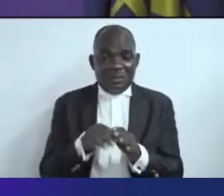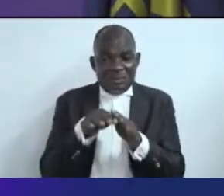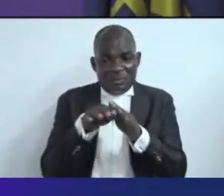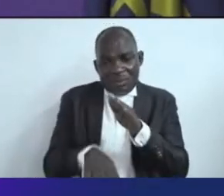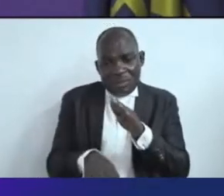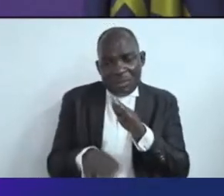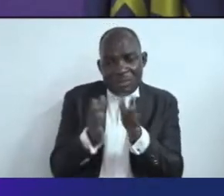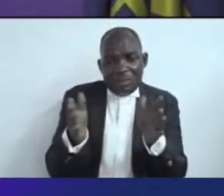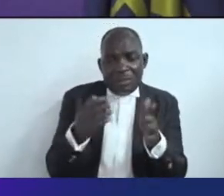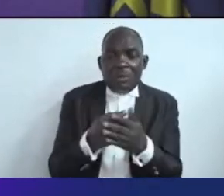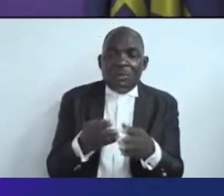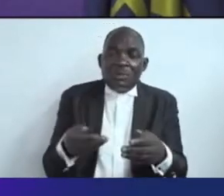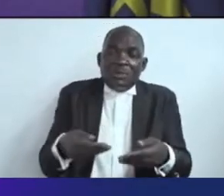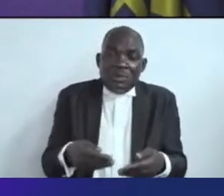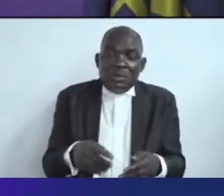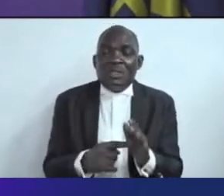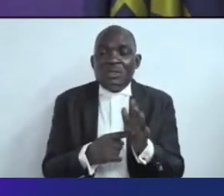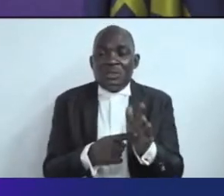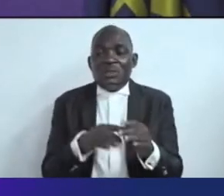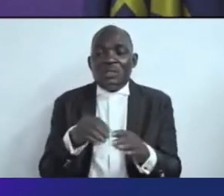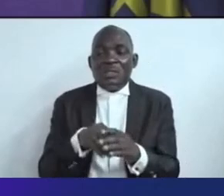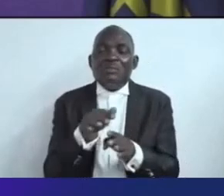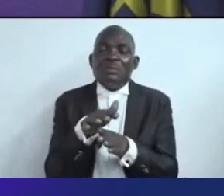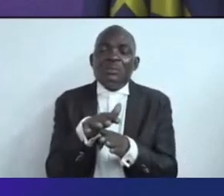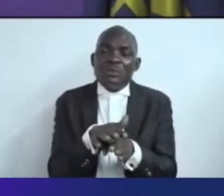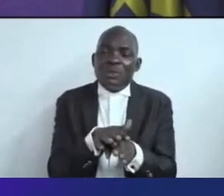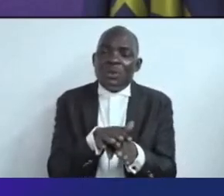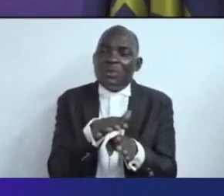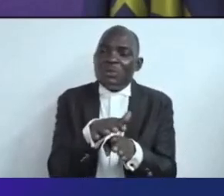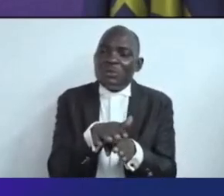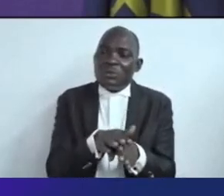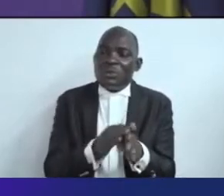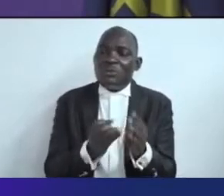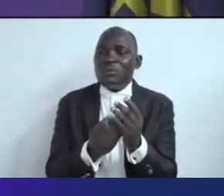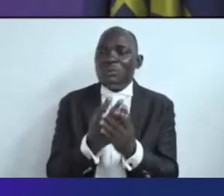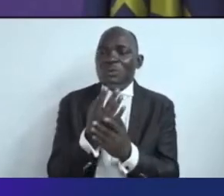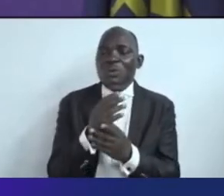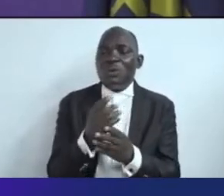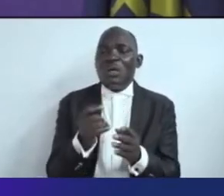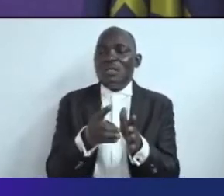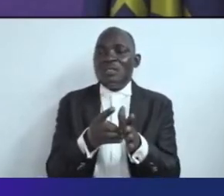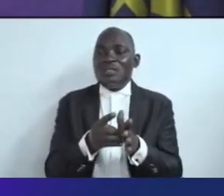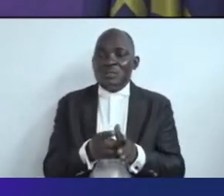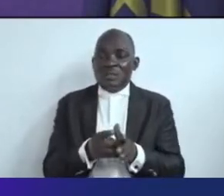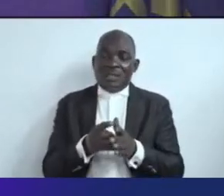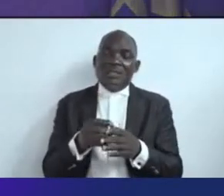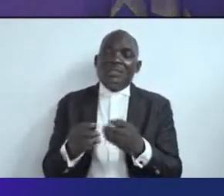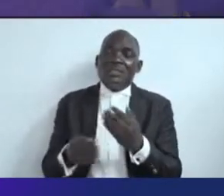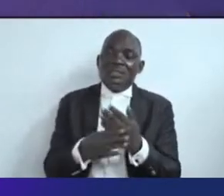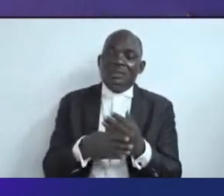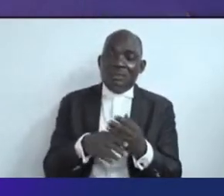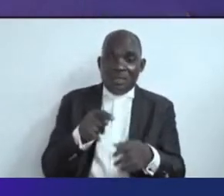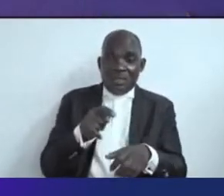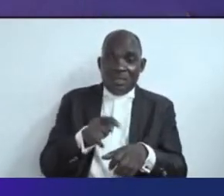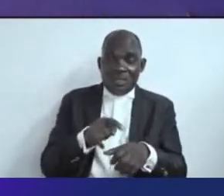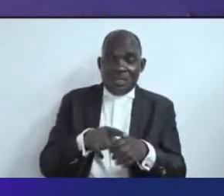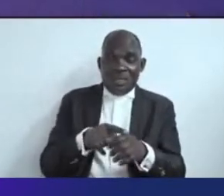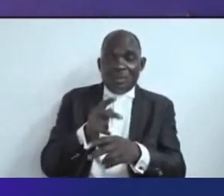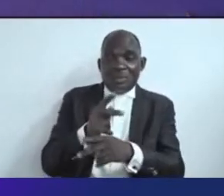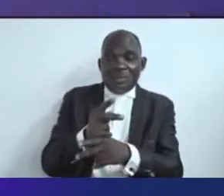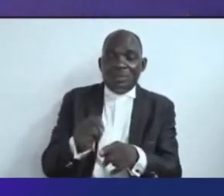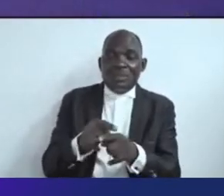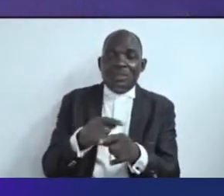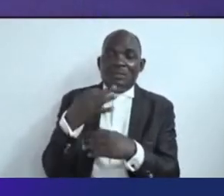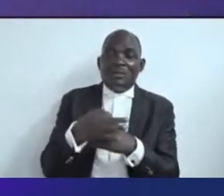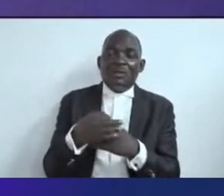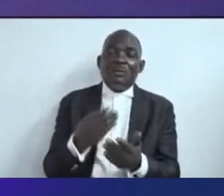broad money supply was reflected in a slower pace of growth in demand deposits, savings and time deposits, and foreign